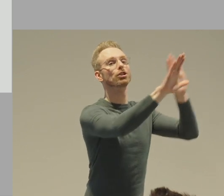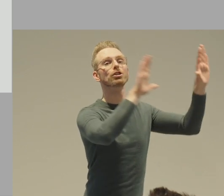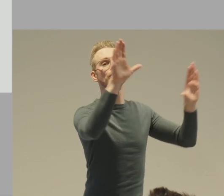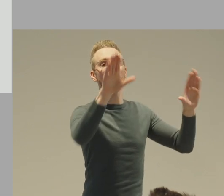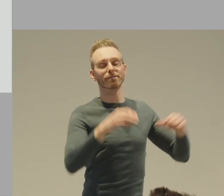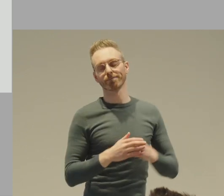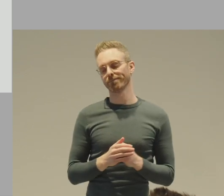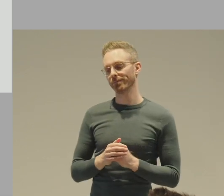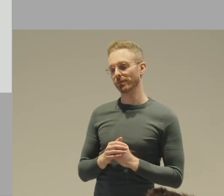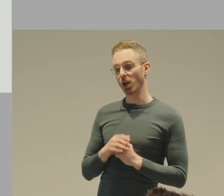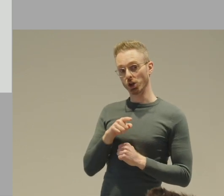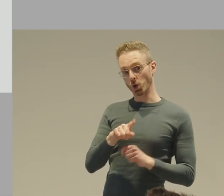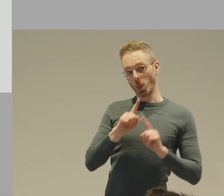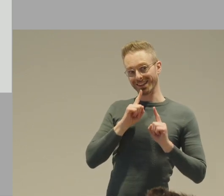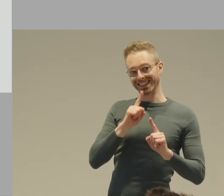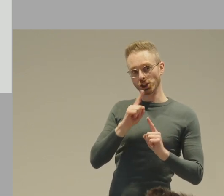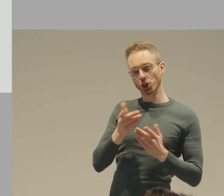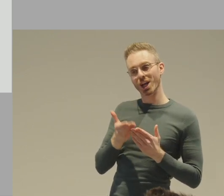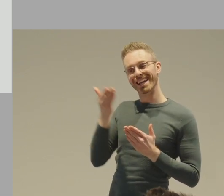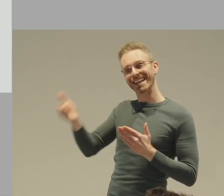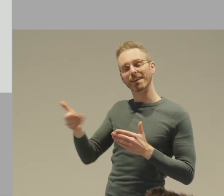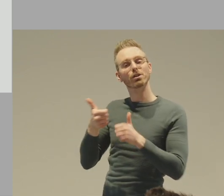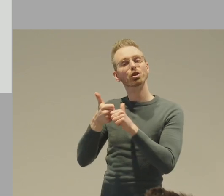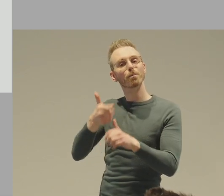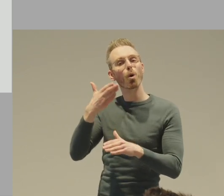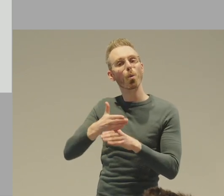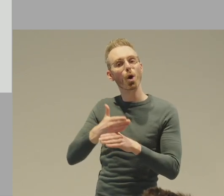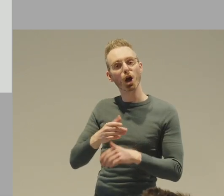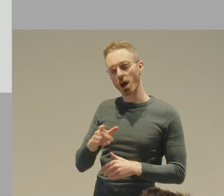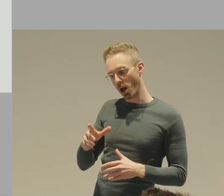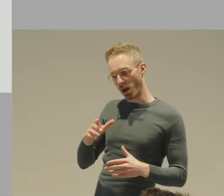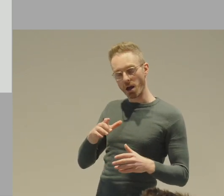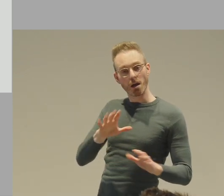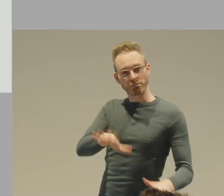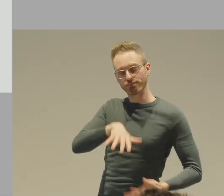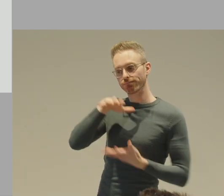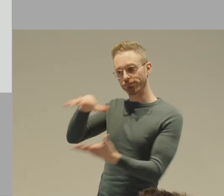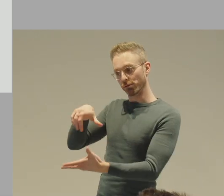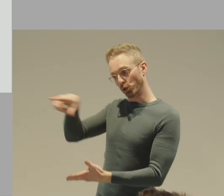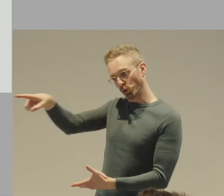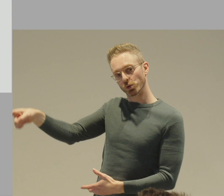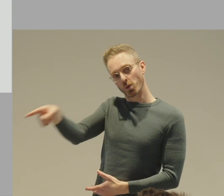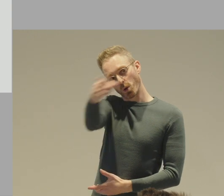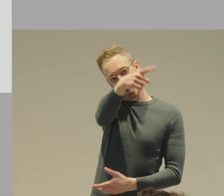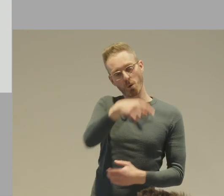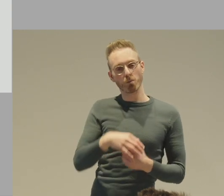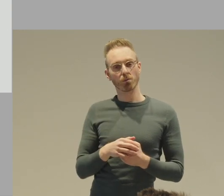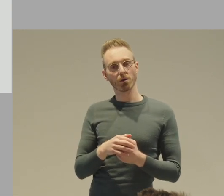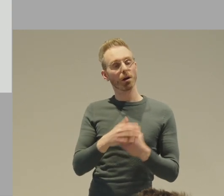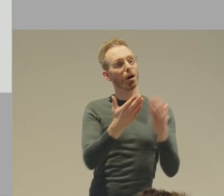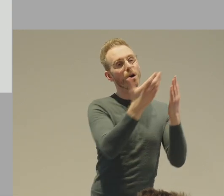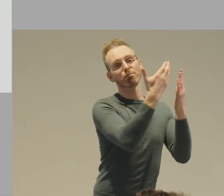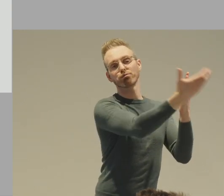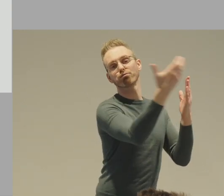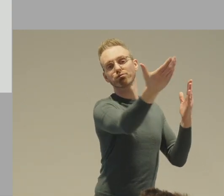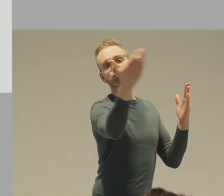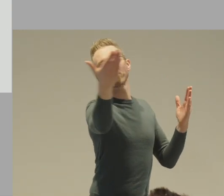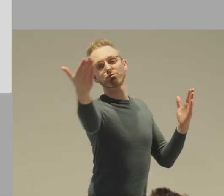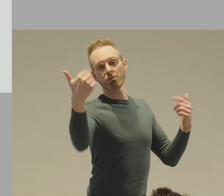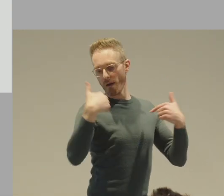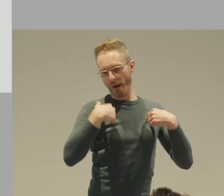pupil's work and tells them to mount a display and leaves them alone to do it. They give them a stack of paperwork, leave the room, please put a display